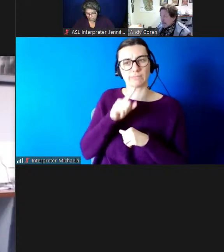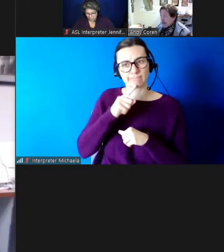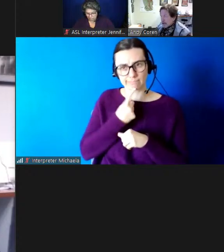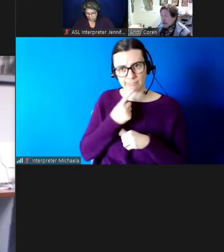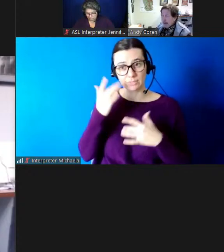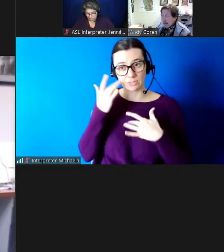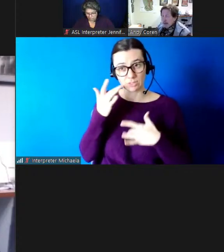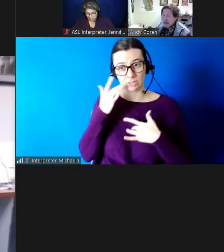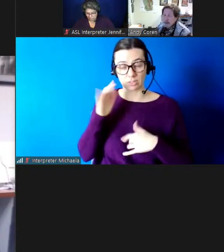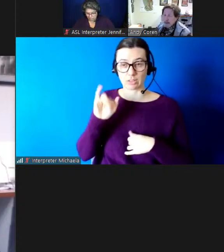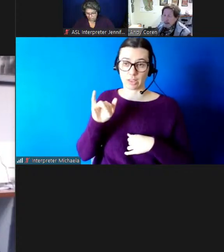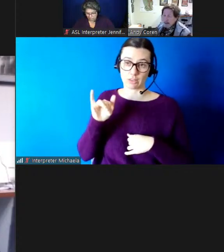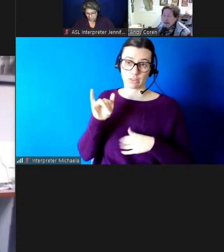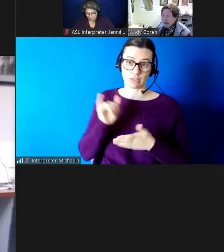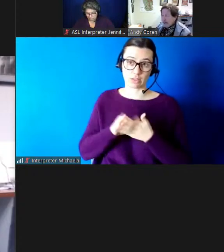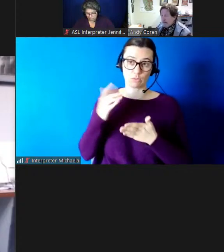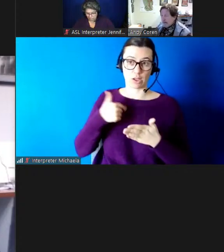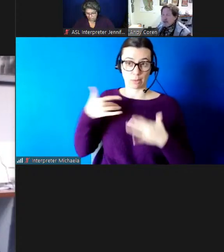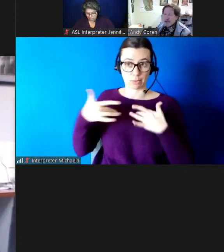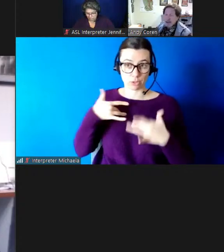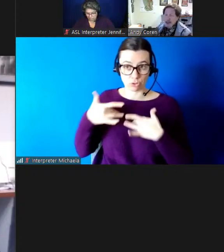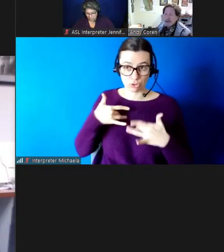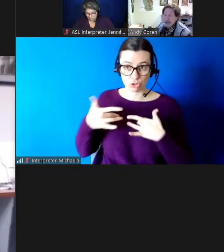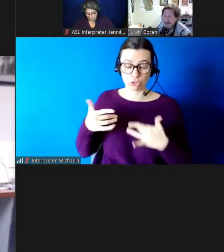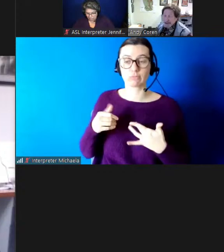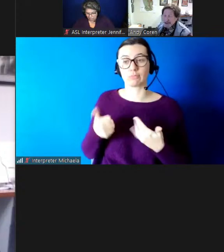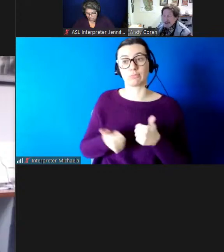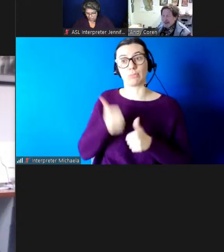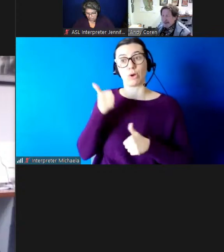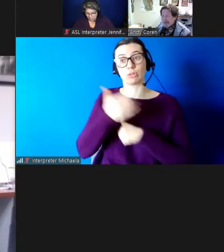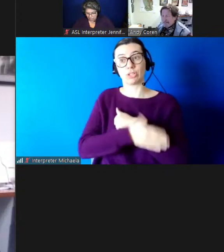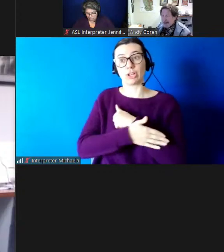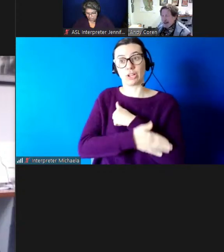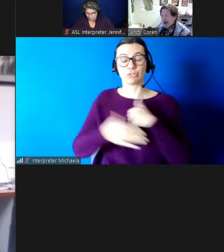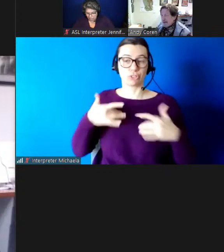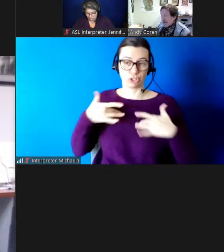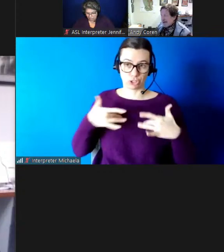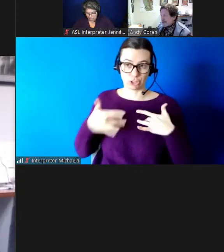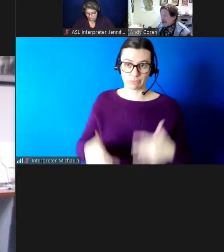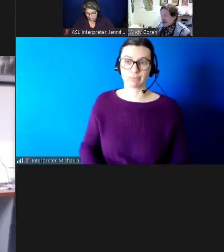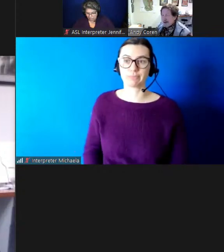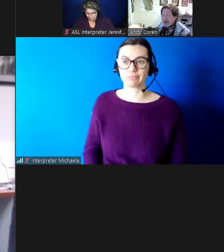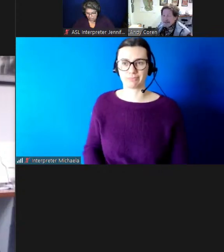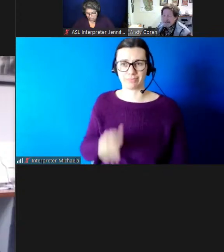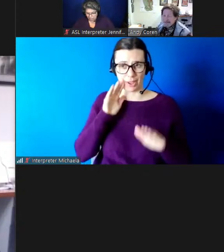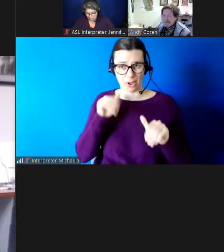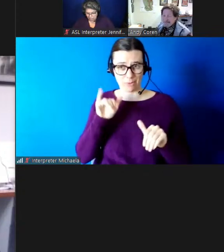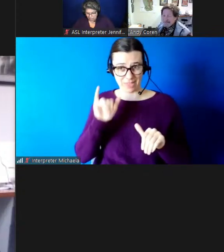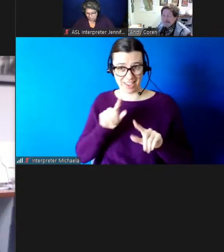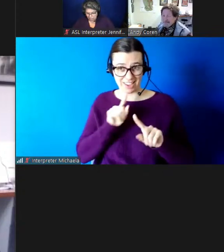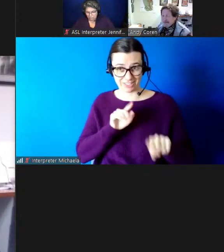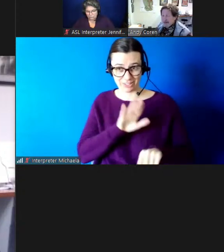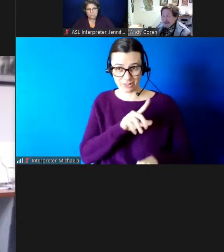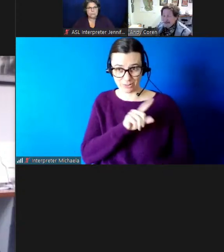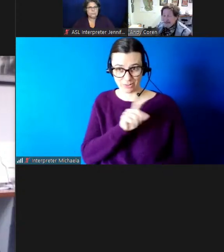that's why I'm concerned about it. And most of the country is concerned about it. I hope that answers your question.